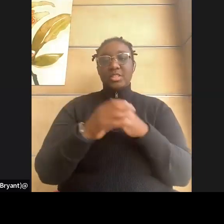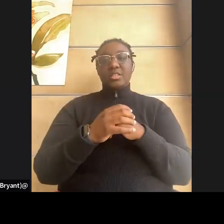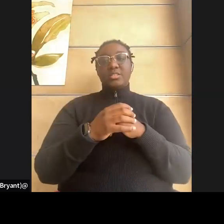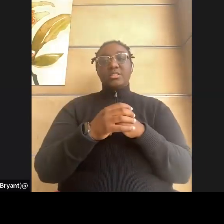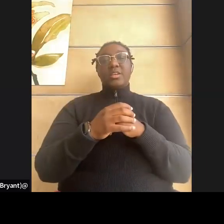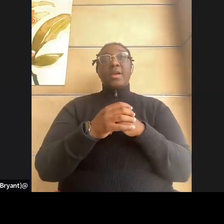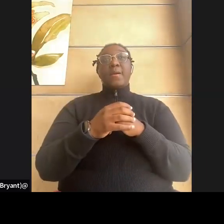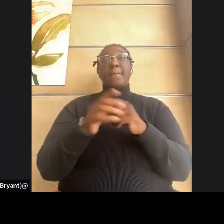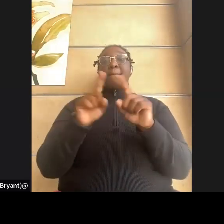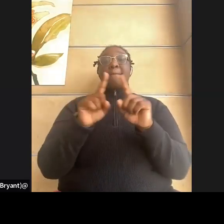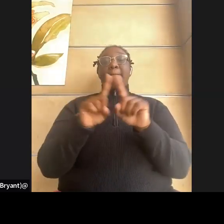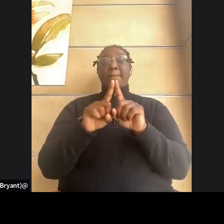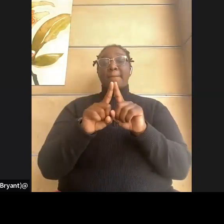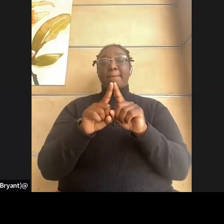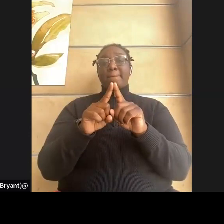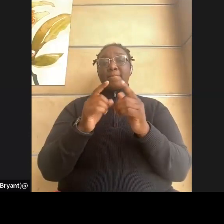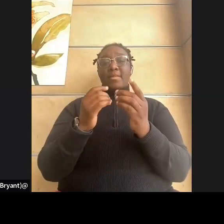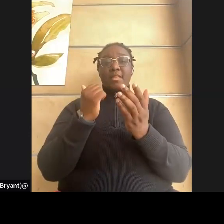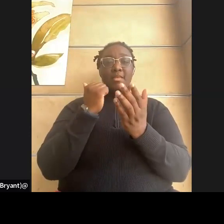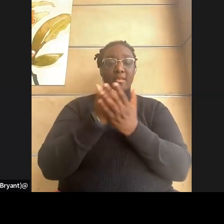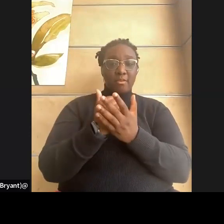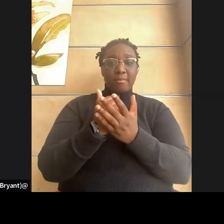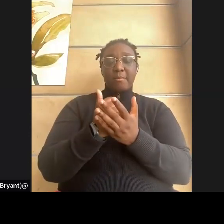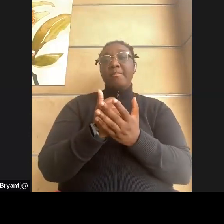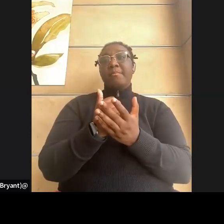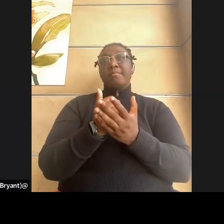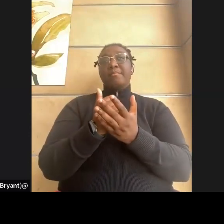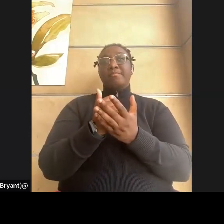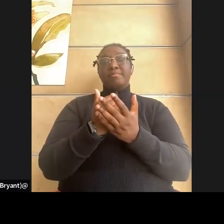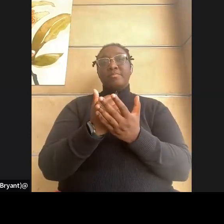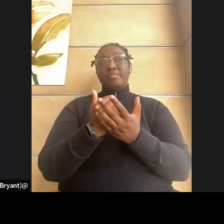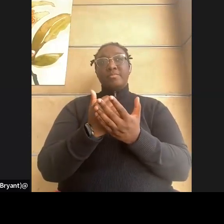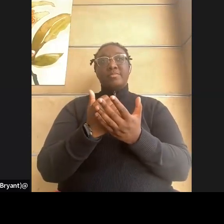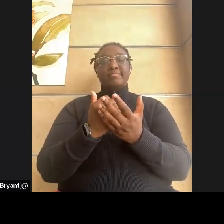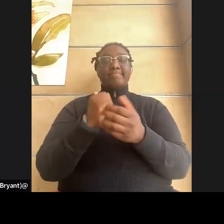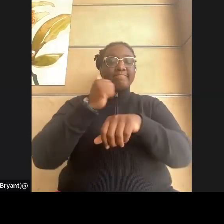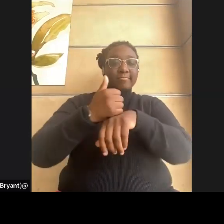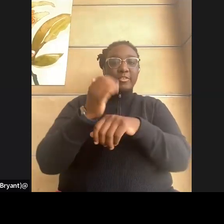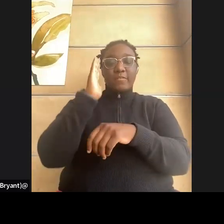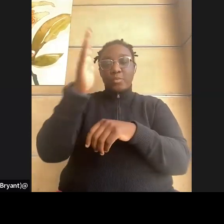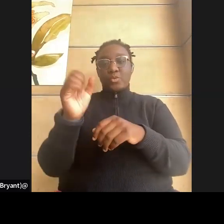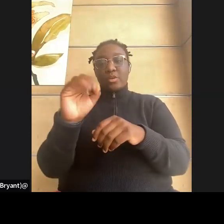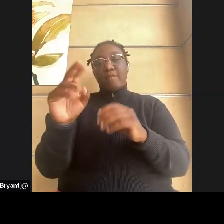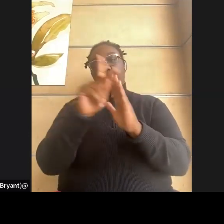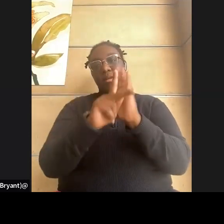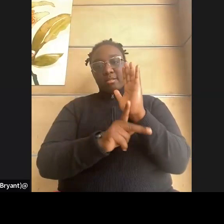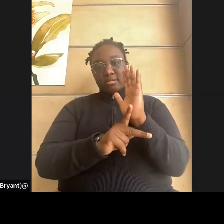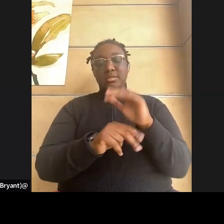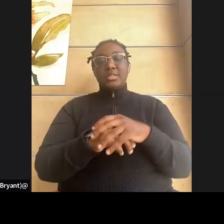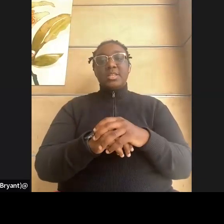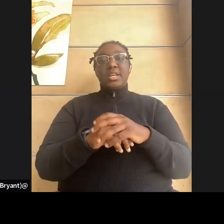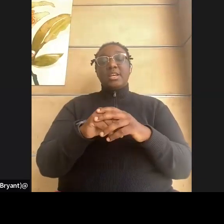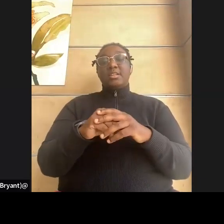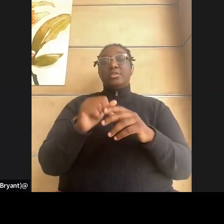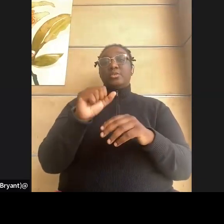help further inform the future of these policies, a work group was created in 2021 that met towards the end